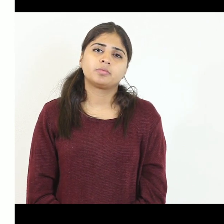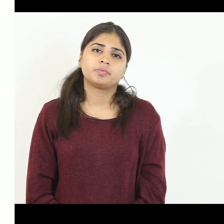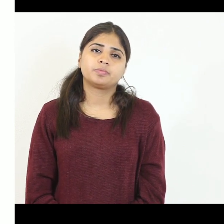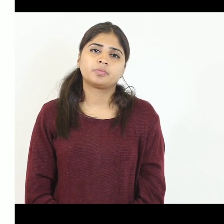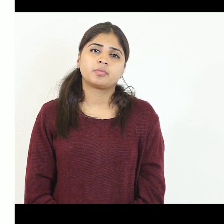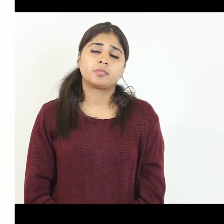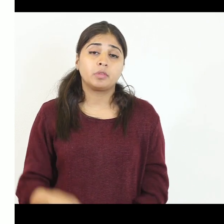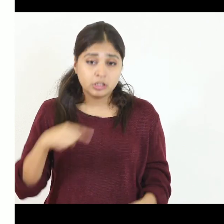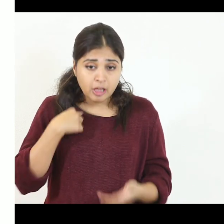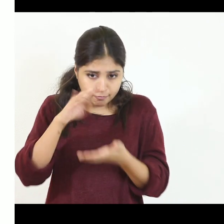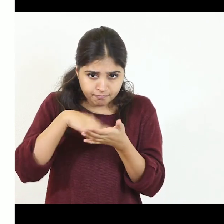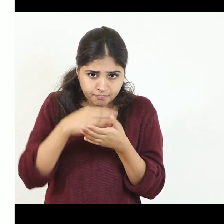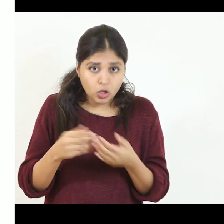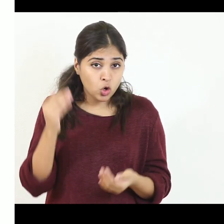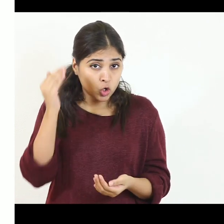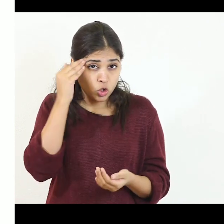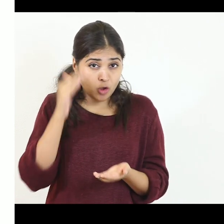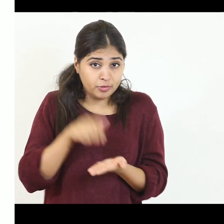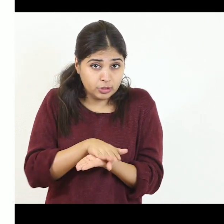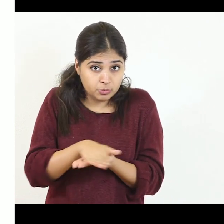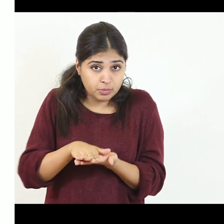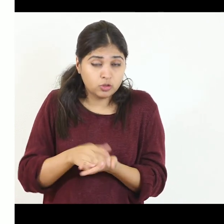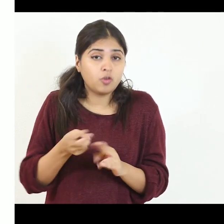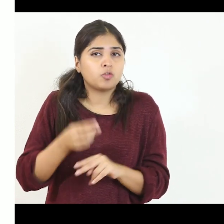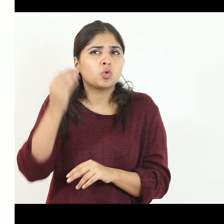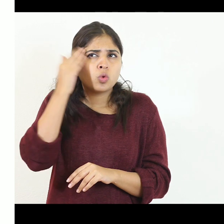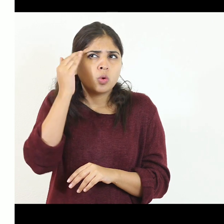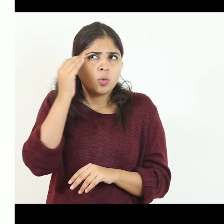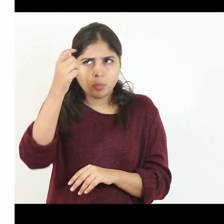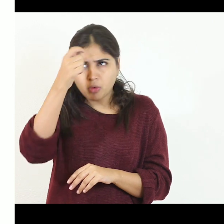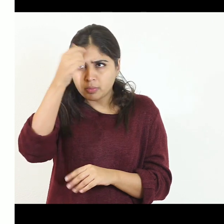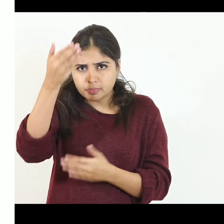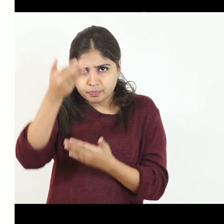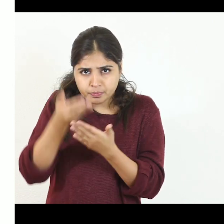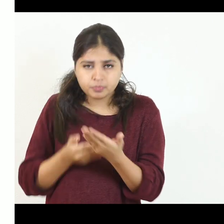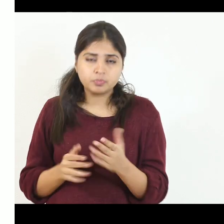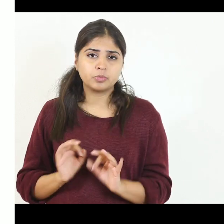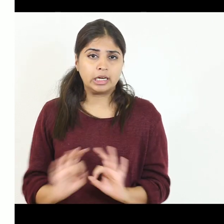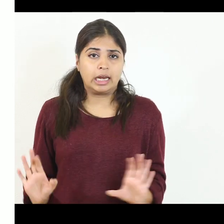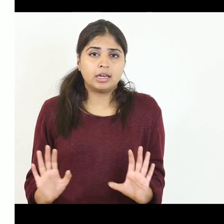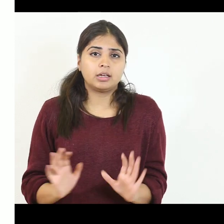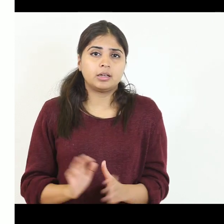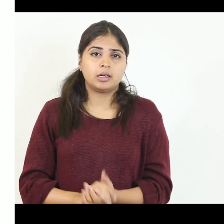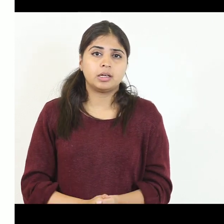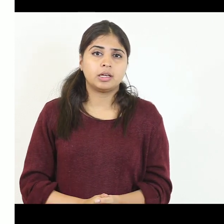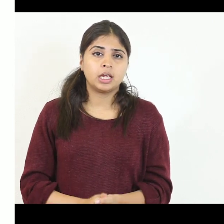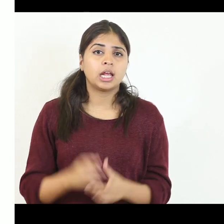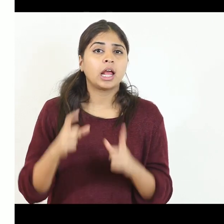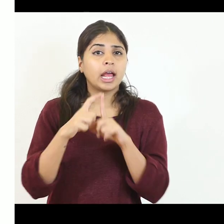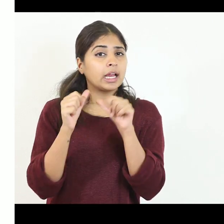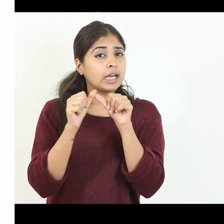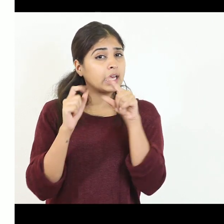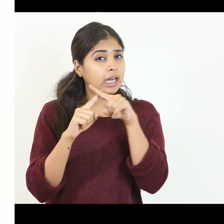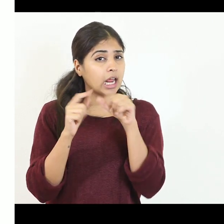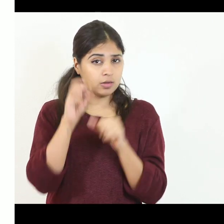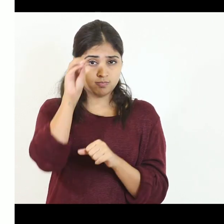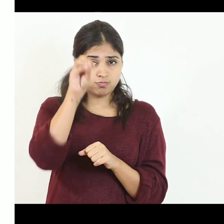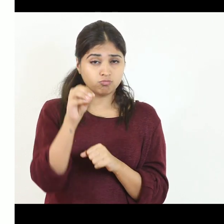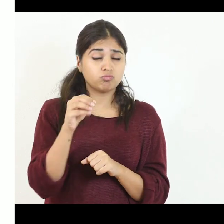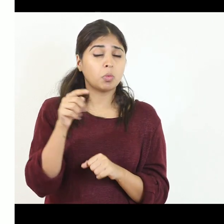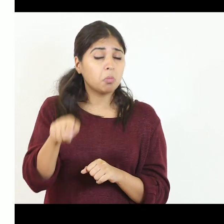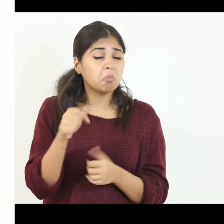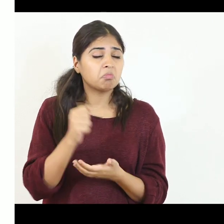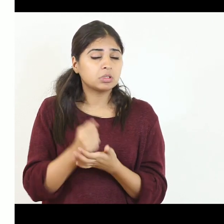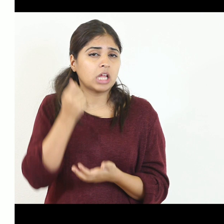Number 6. Maintain a knowledge base of known problems. The data entry operator must understand